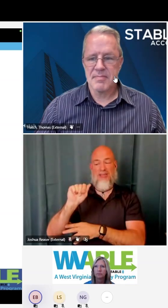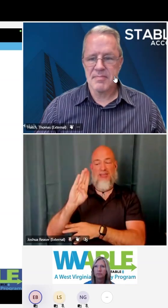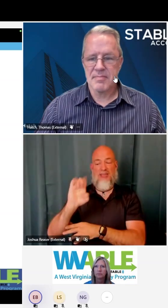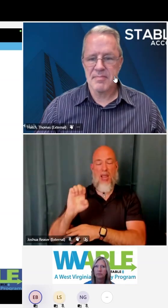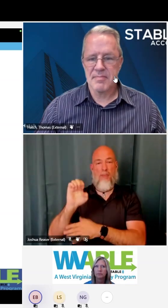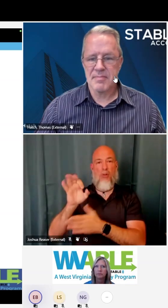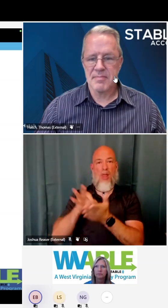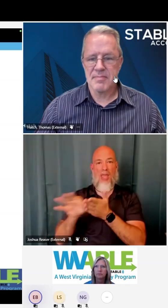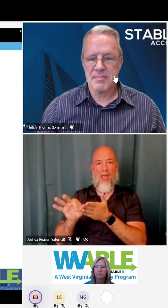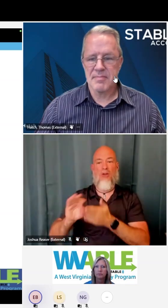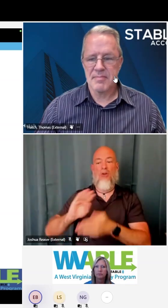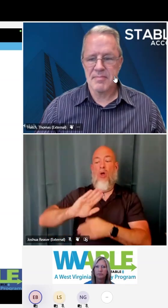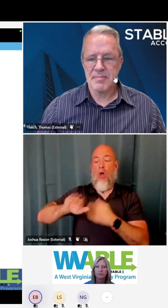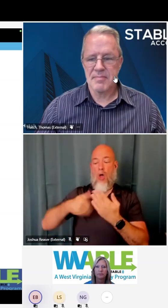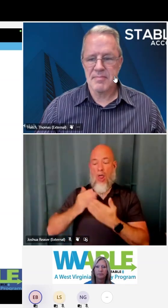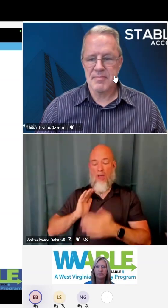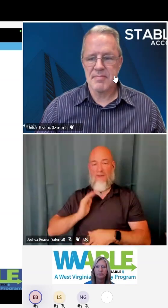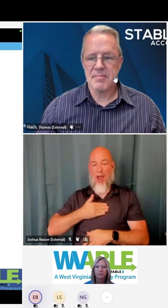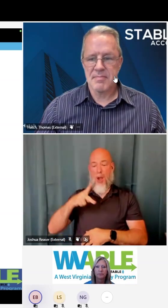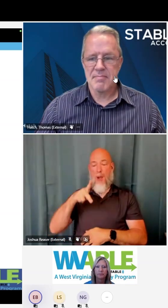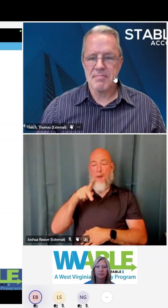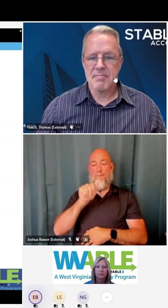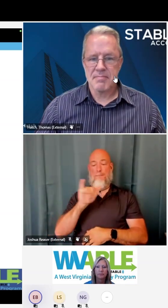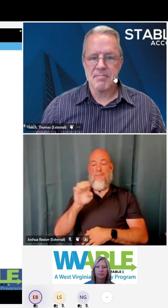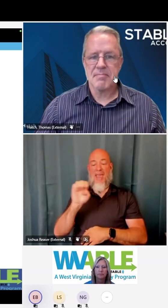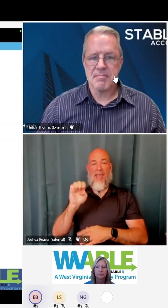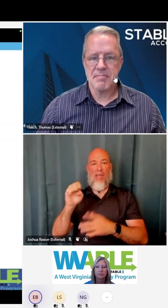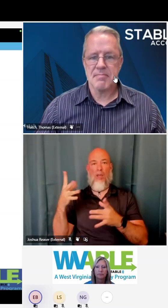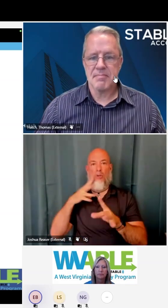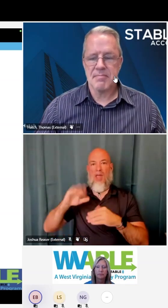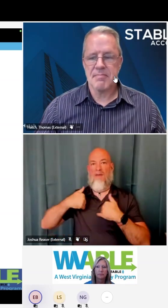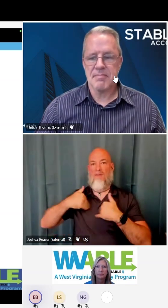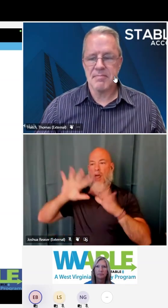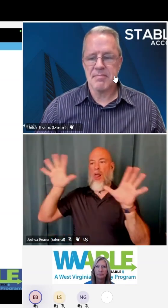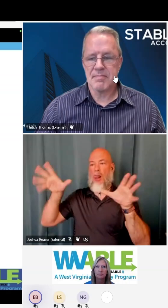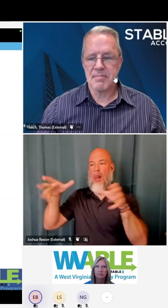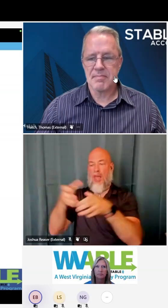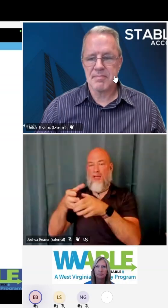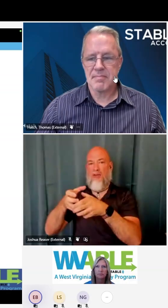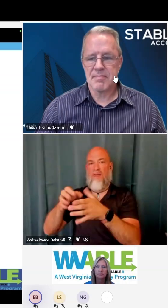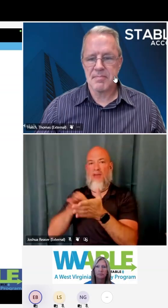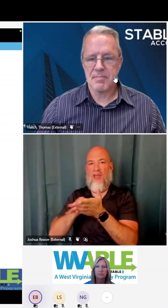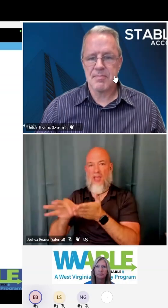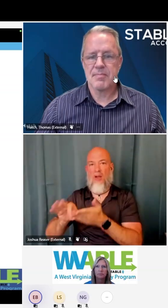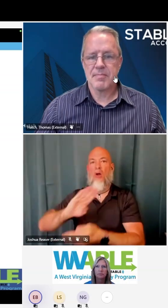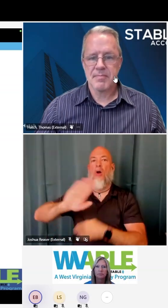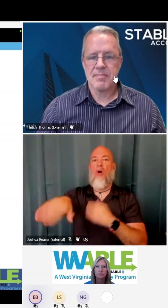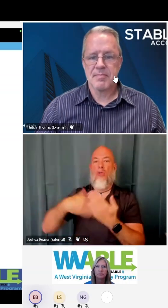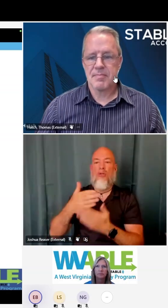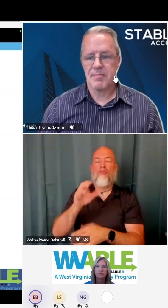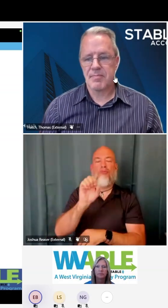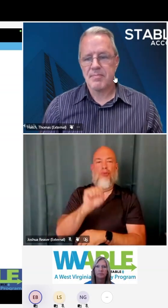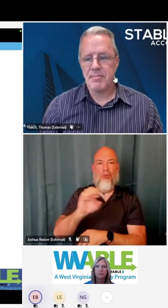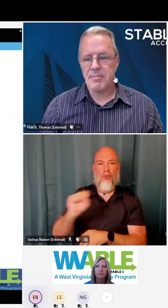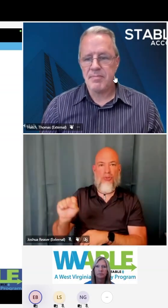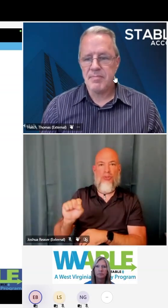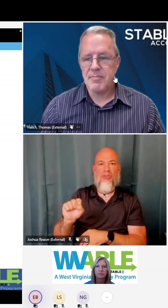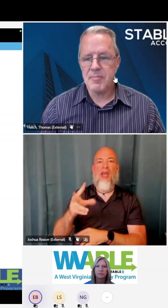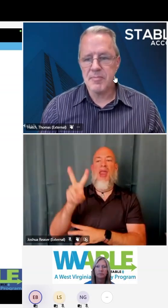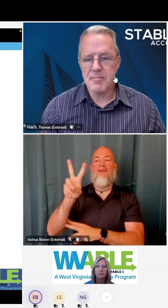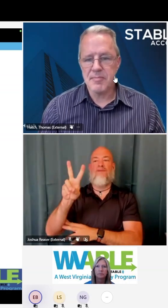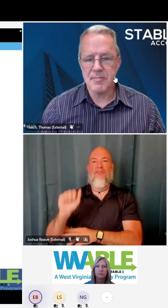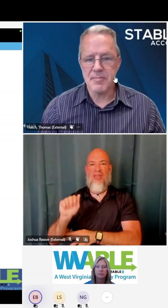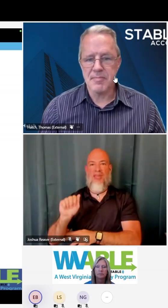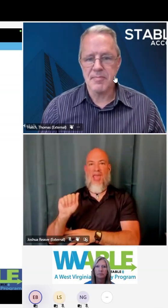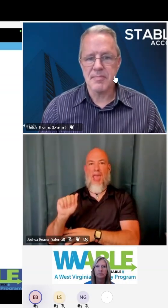our payees go into a collective account, all of their Social Security, and I've got a couple VA pensions that go in there